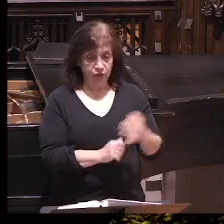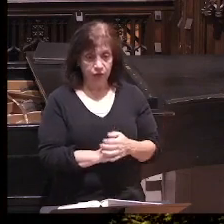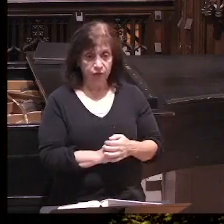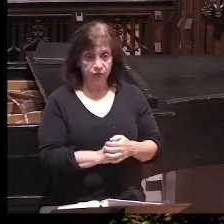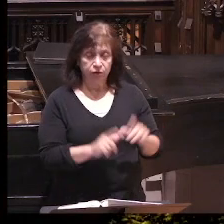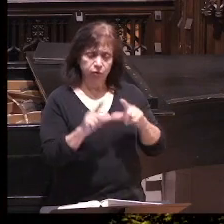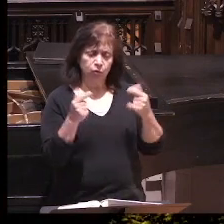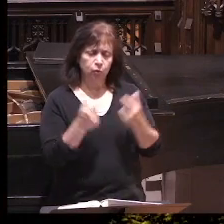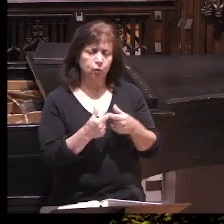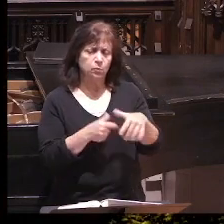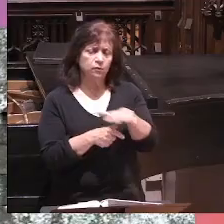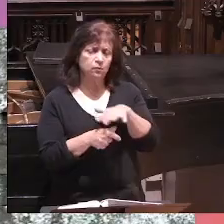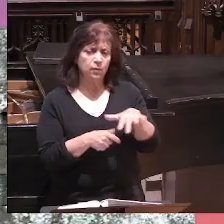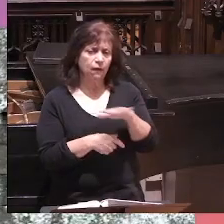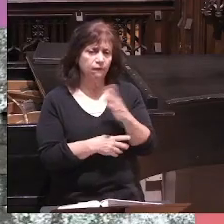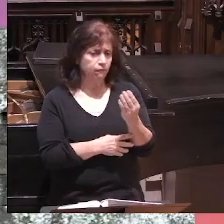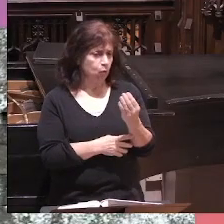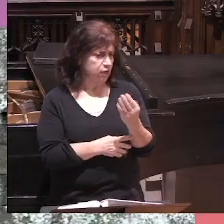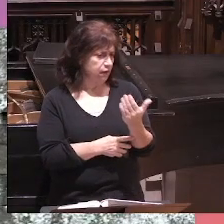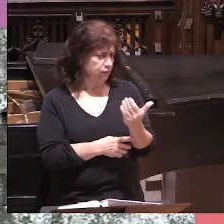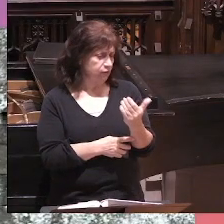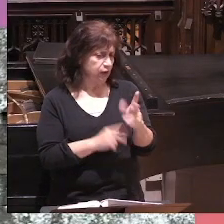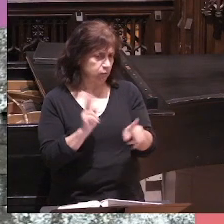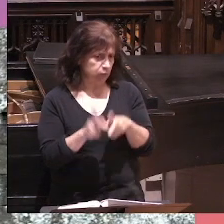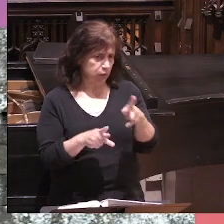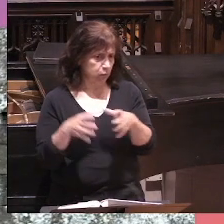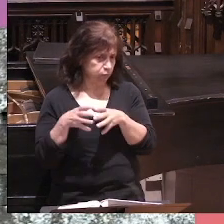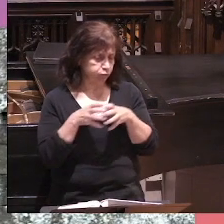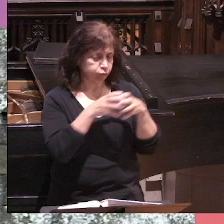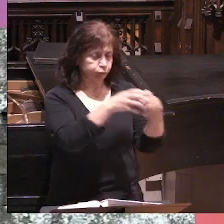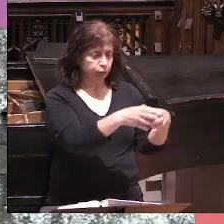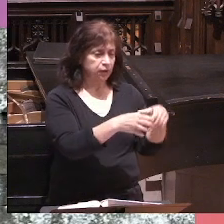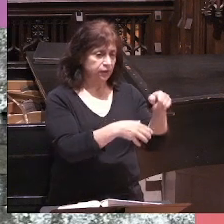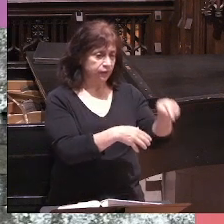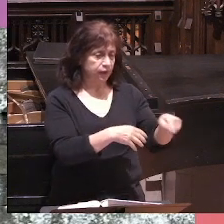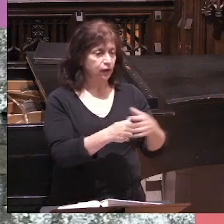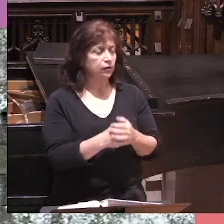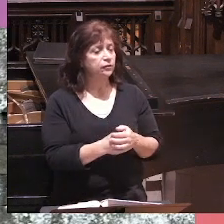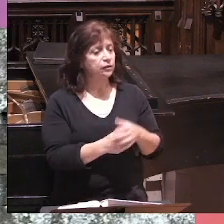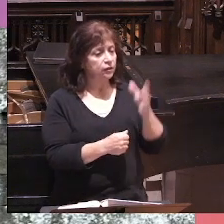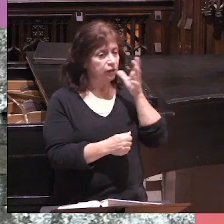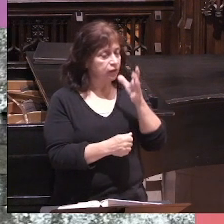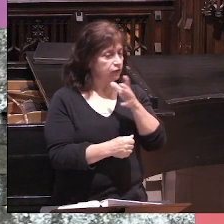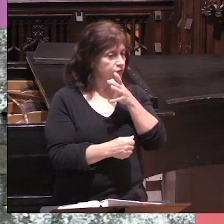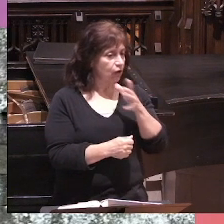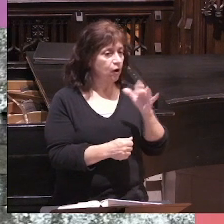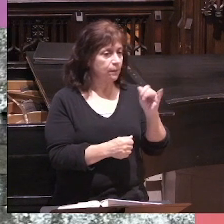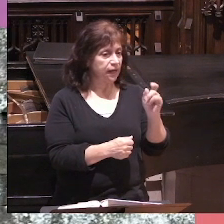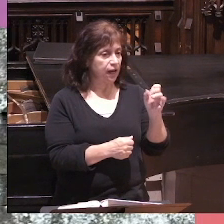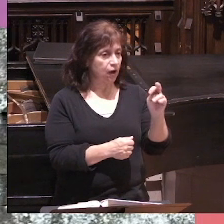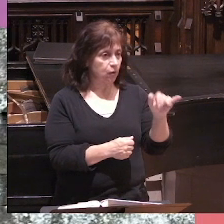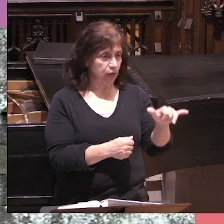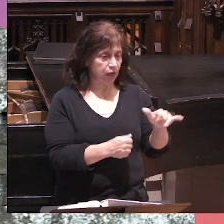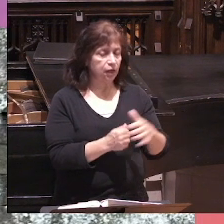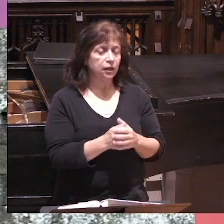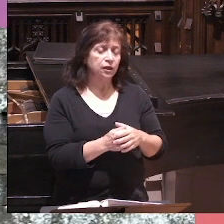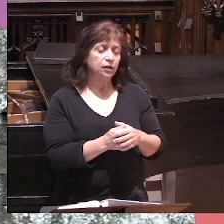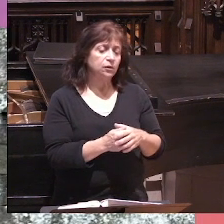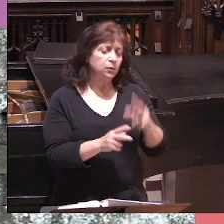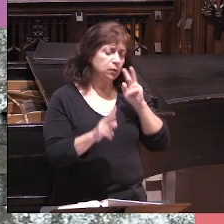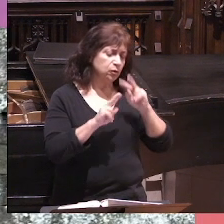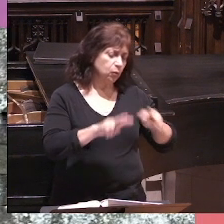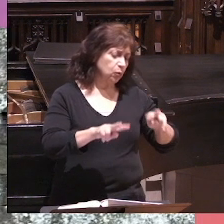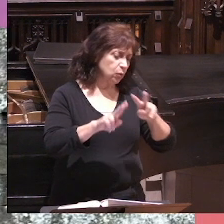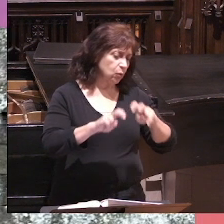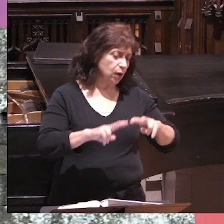were a group, I think, of about 14 or 15 of us, and we went to the Farminary to really look at and